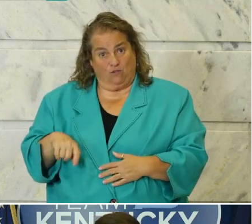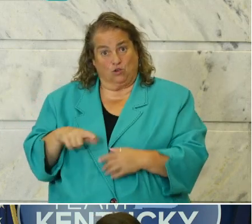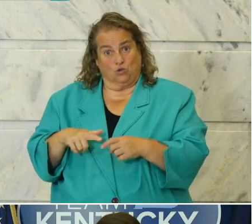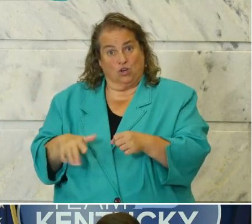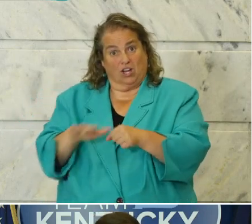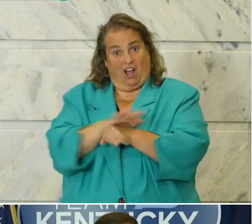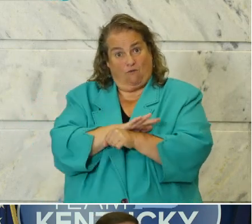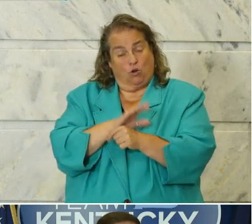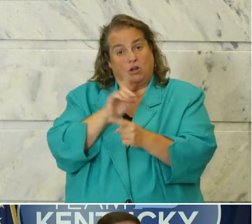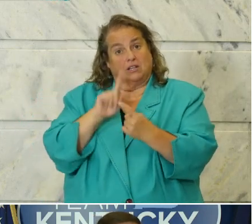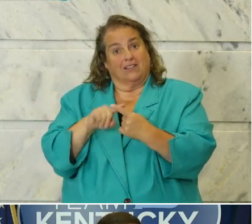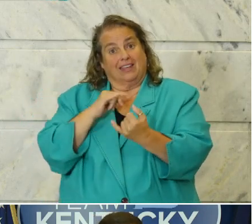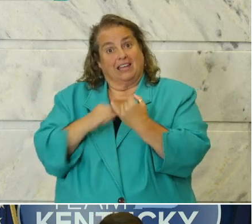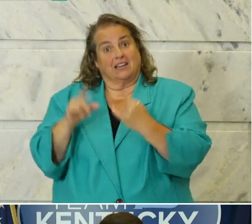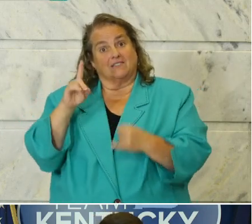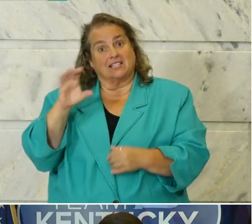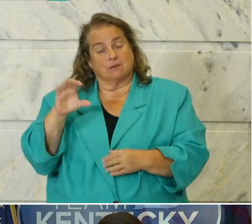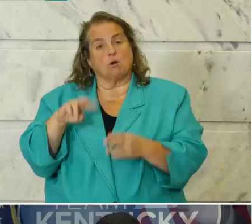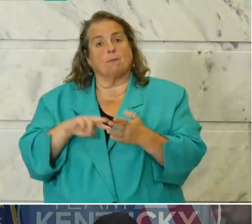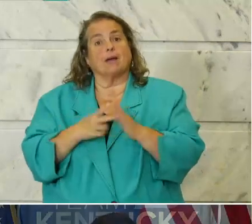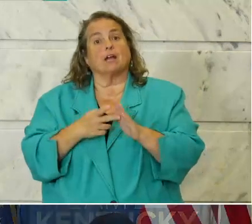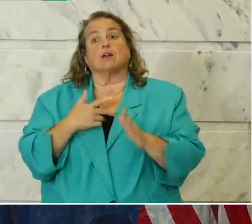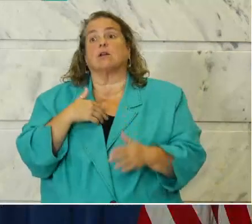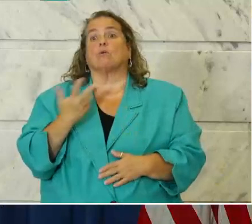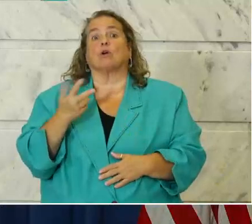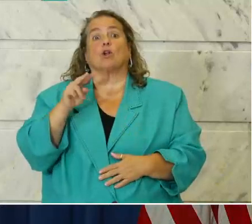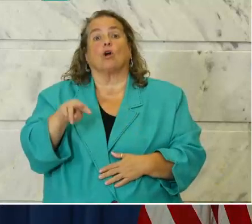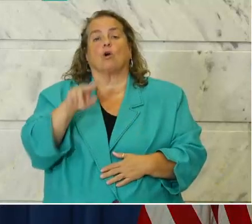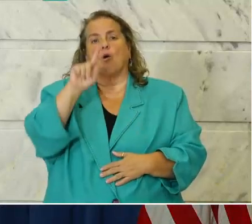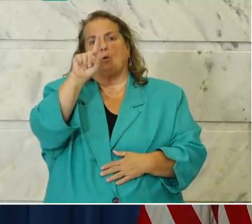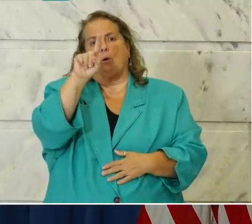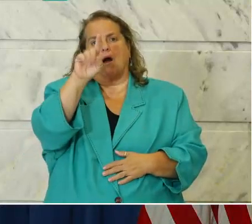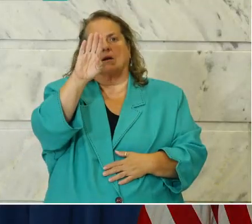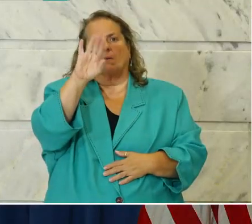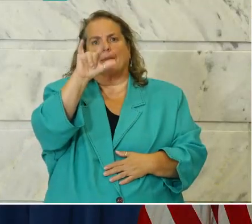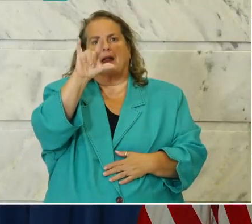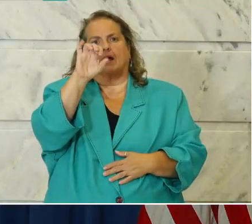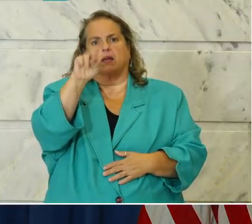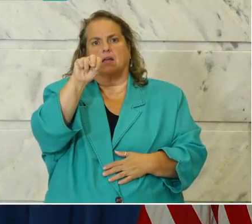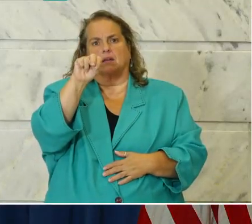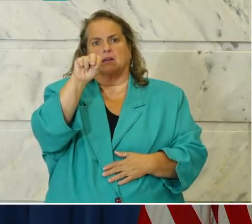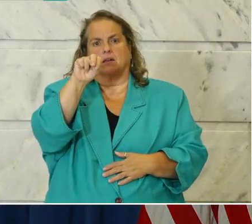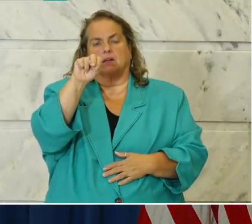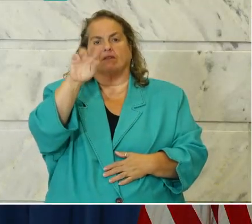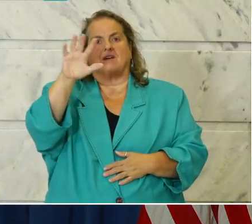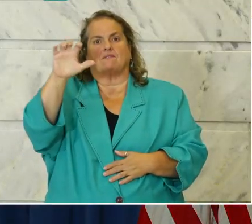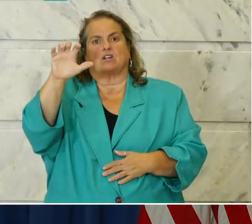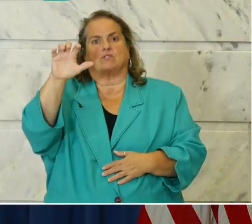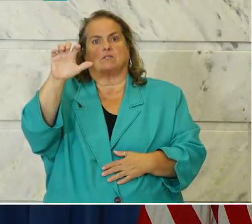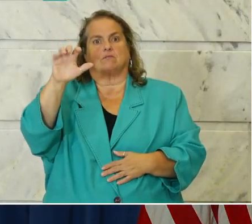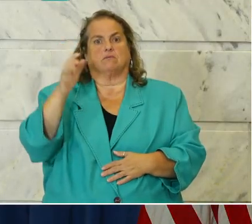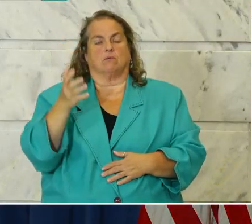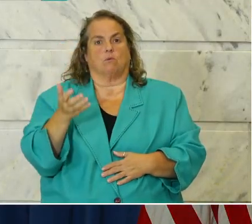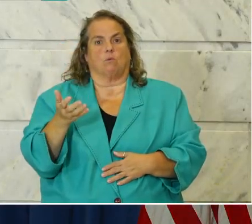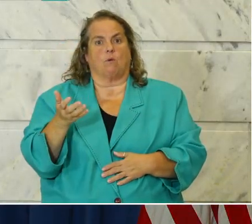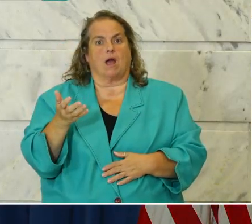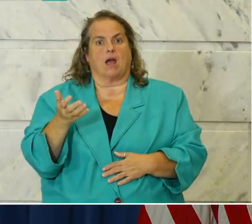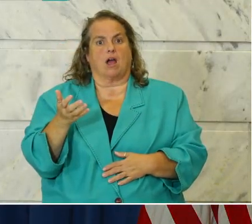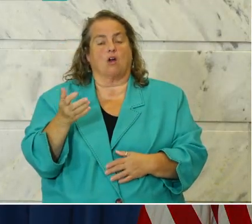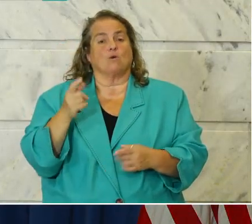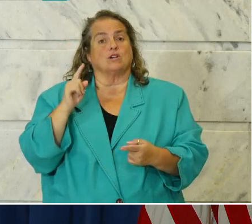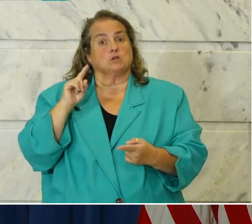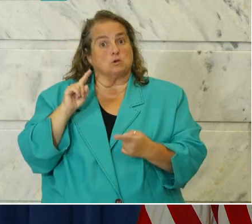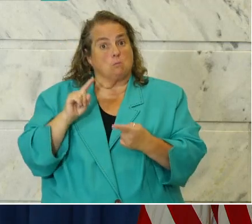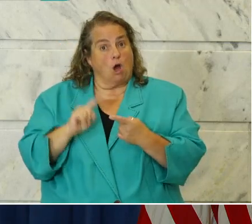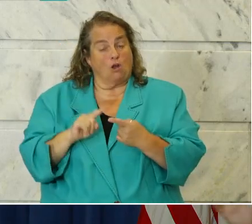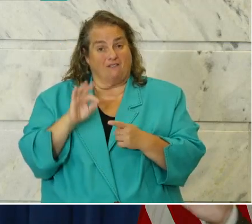looking at $1.5 billion. It'd be a much smaller amount for the month or 5 weeks